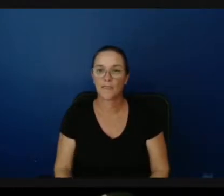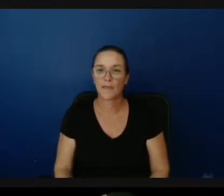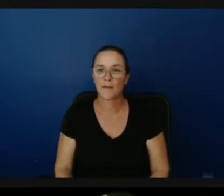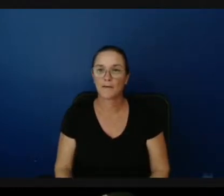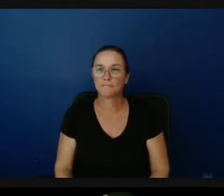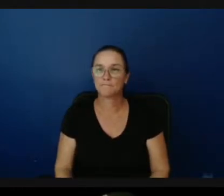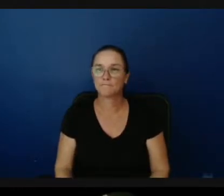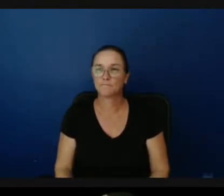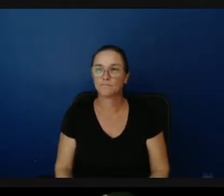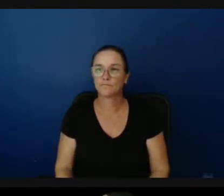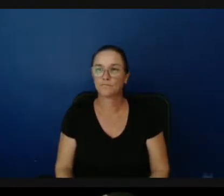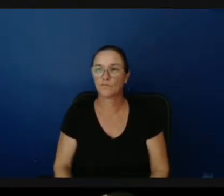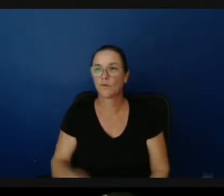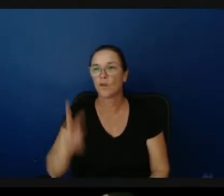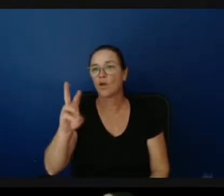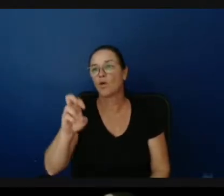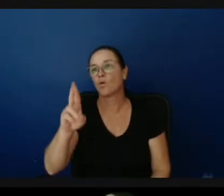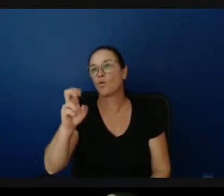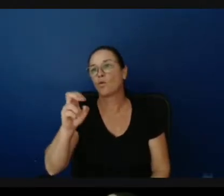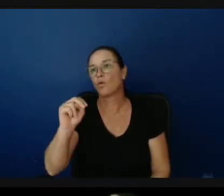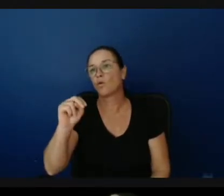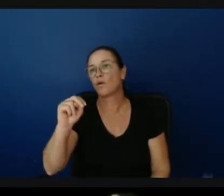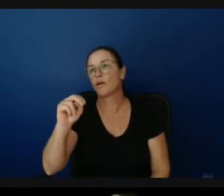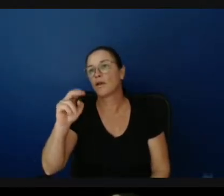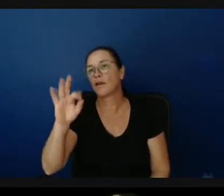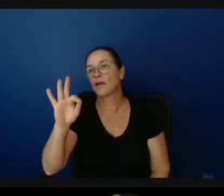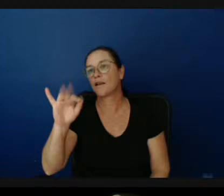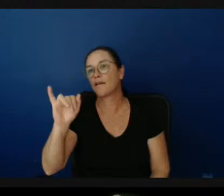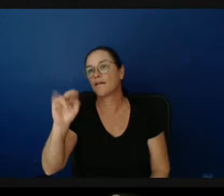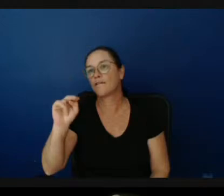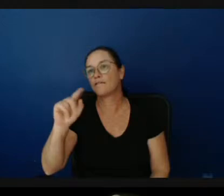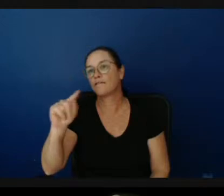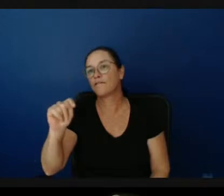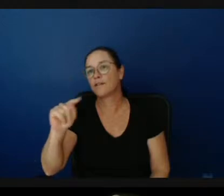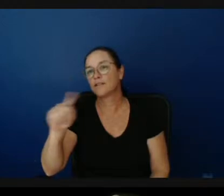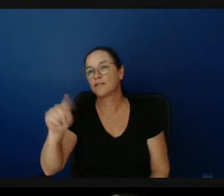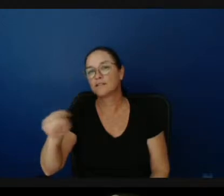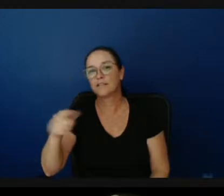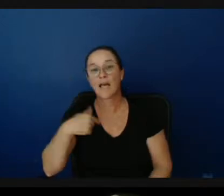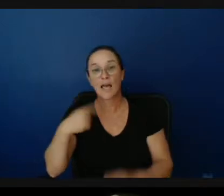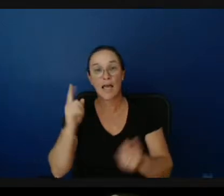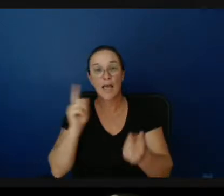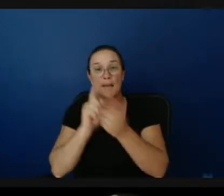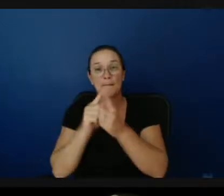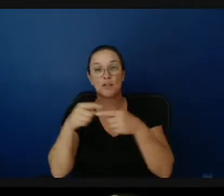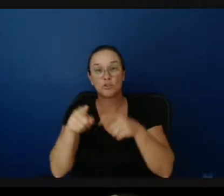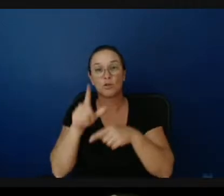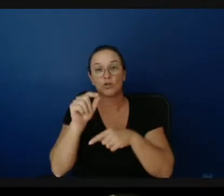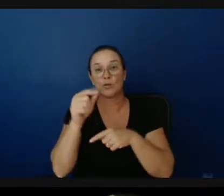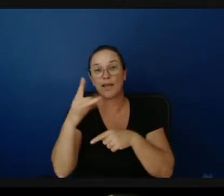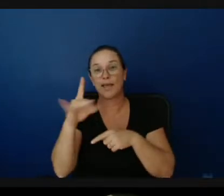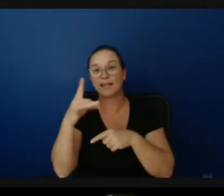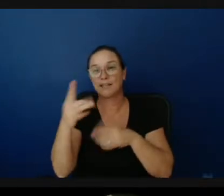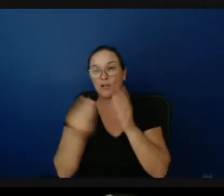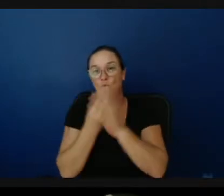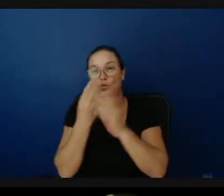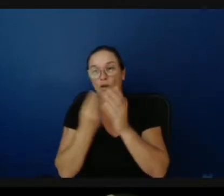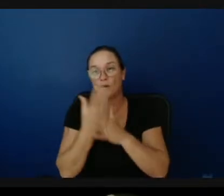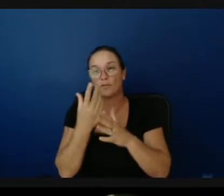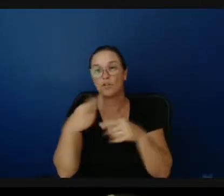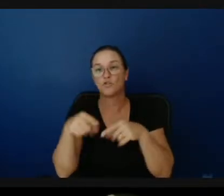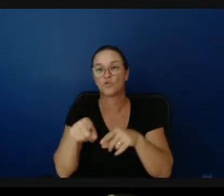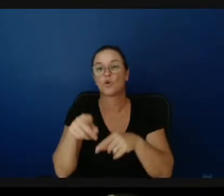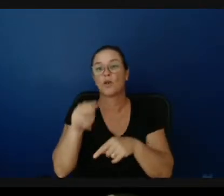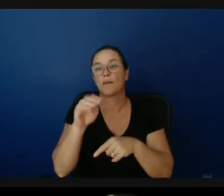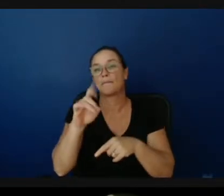Warren Fentz. I met Warren originally on a media tour during the 2018 eruption, and he's been producing